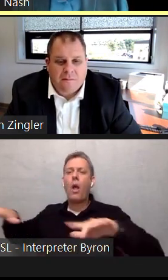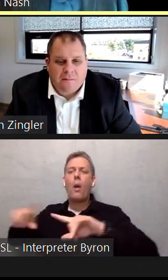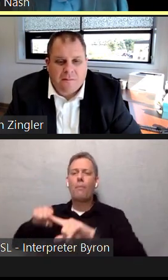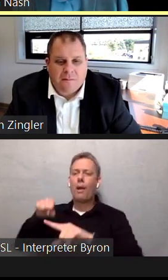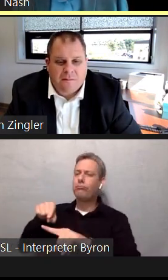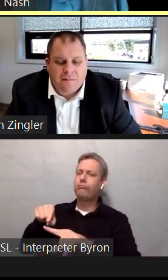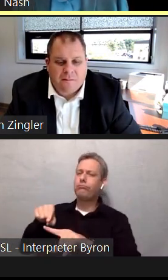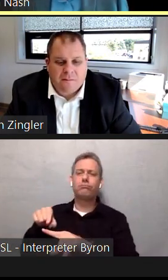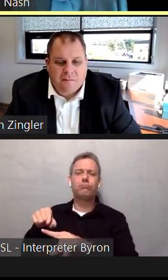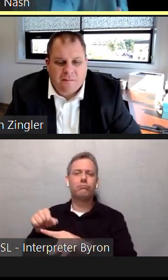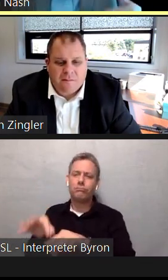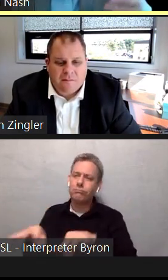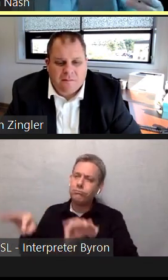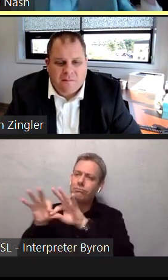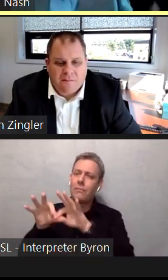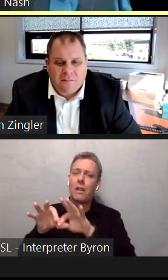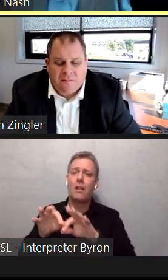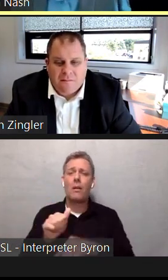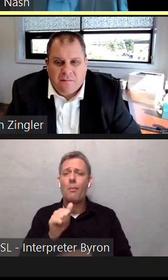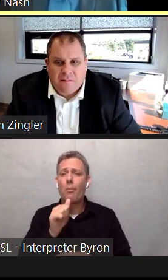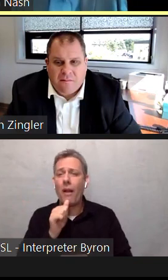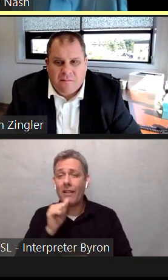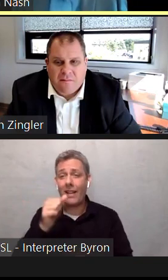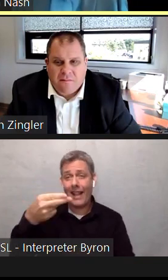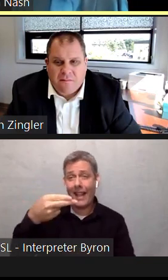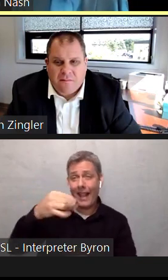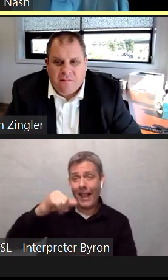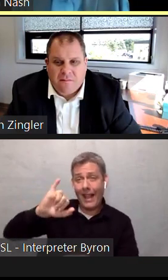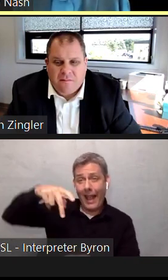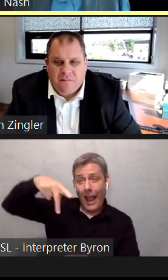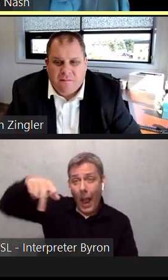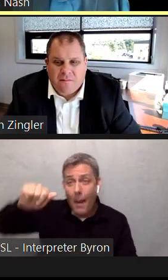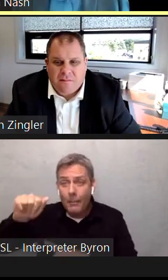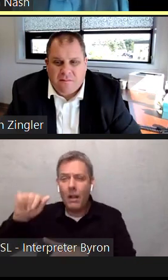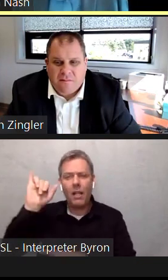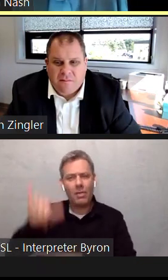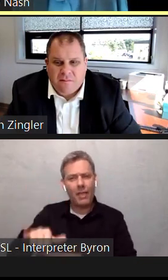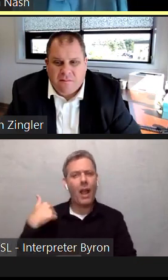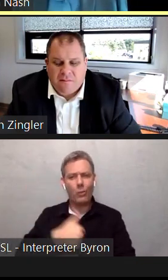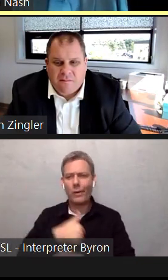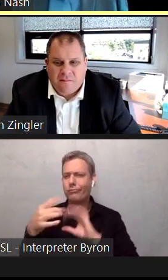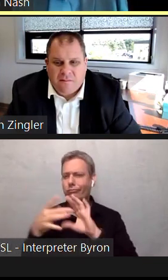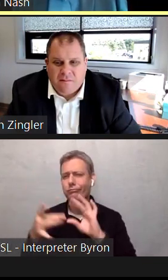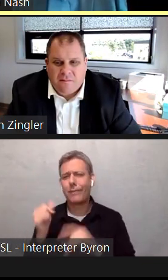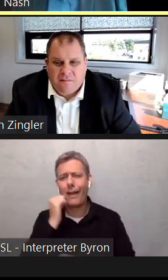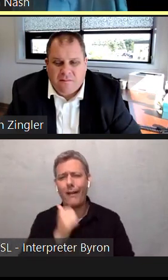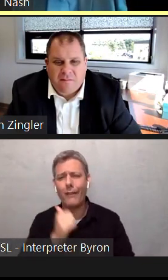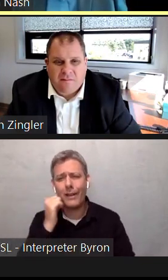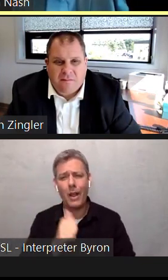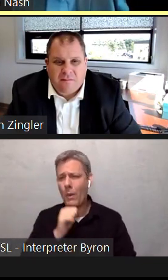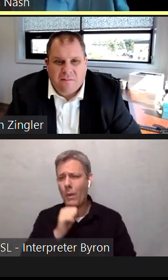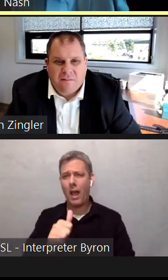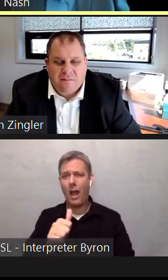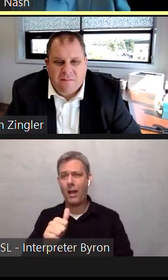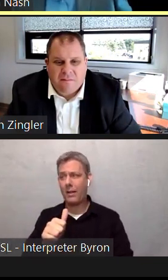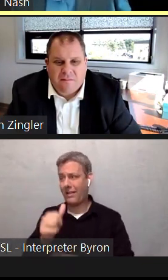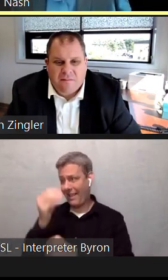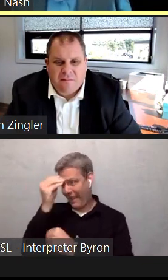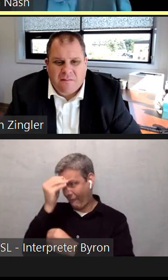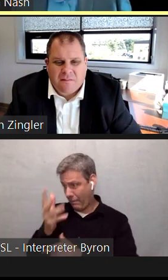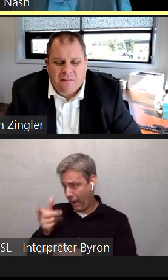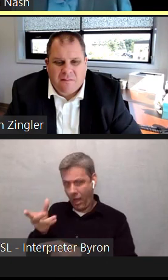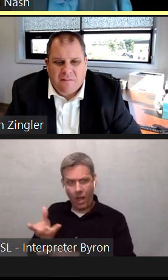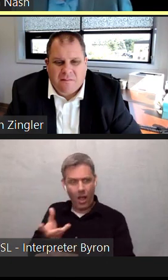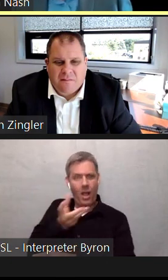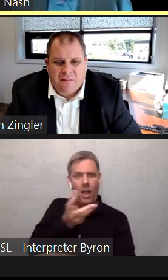issues, this is HIPAA. This is what we deal with on a daily basis. We are not going to expose somebody, volunteer or staff